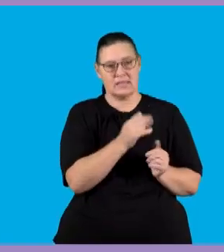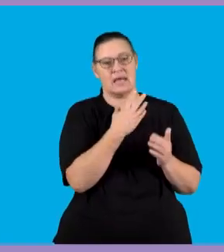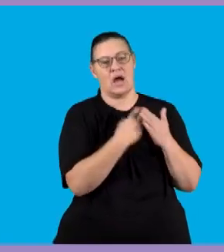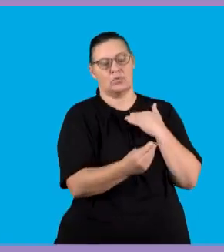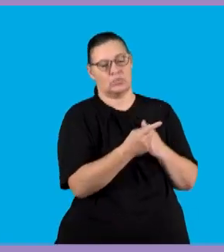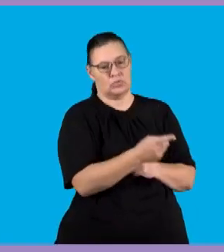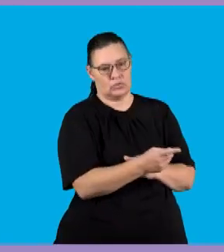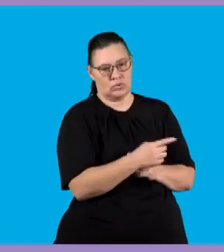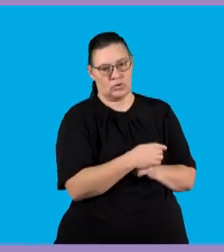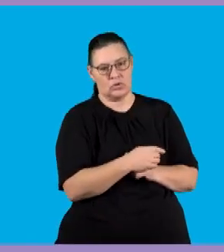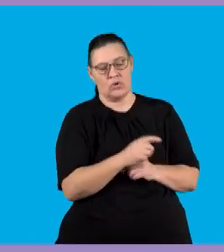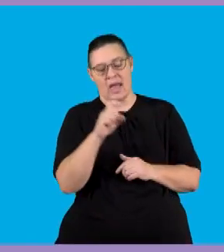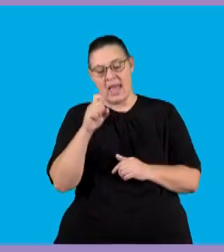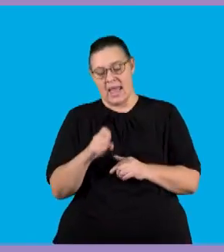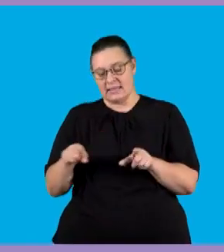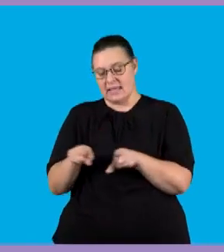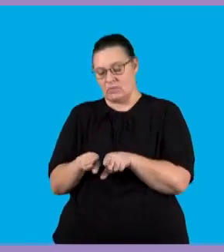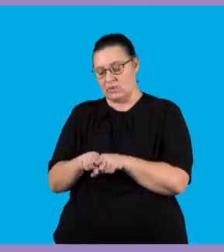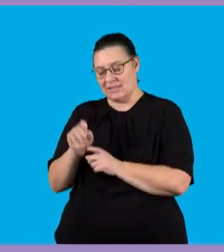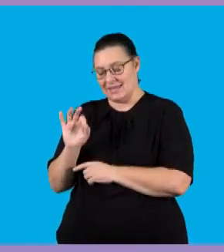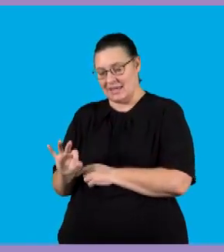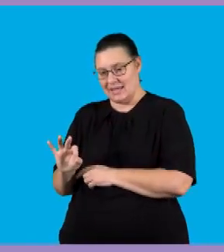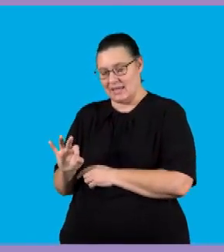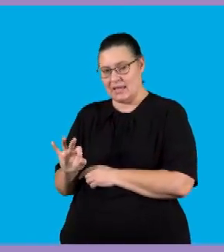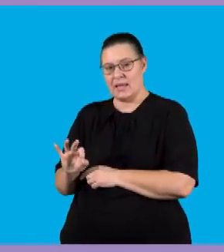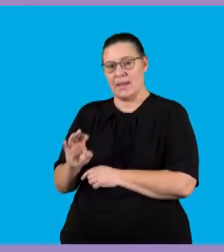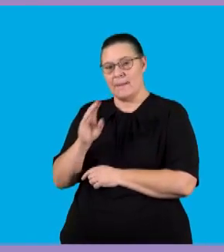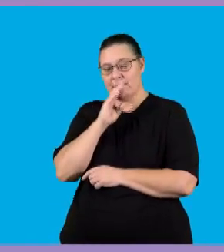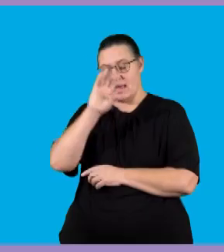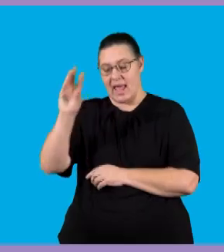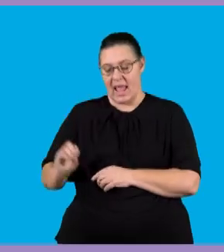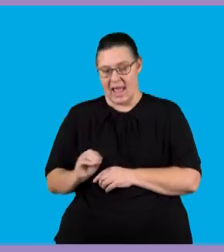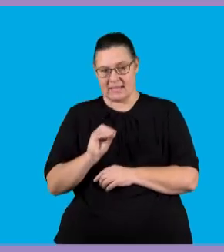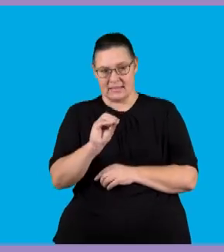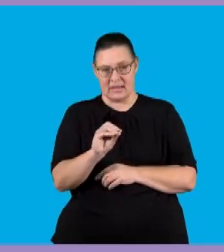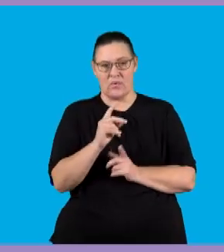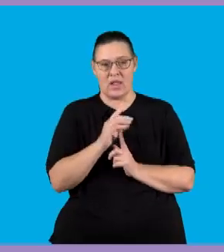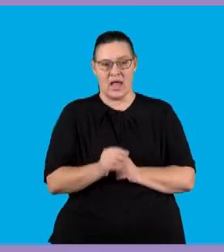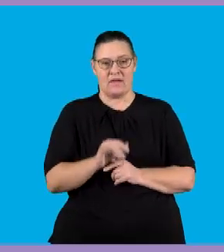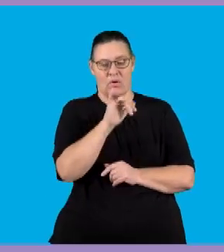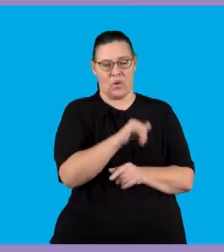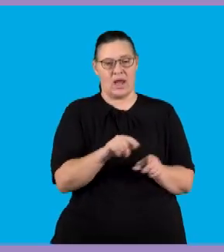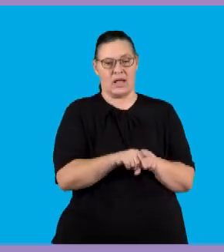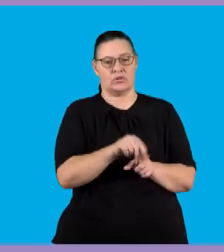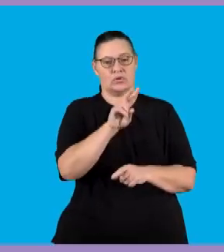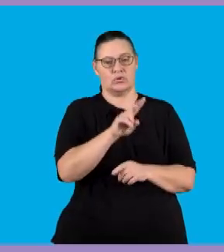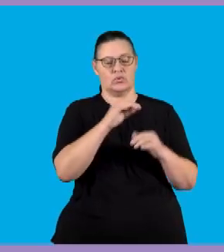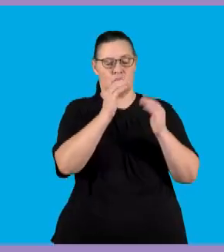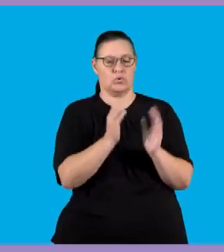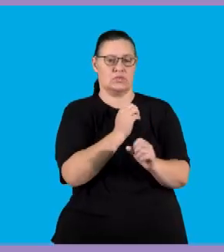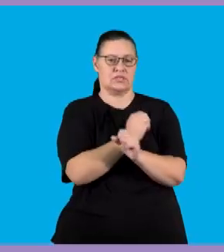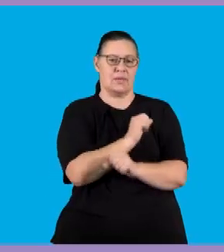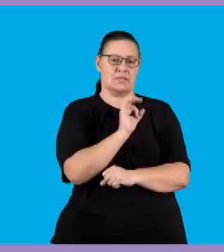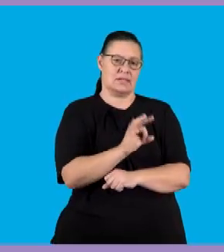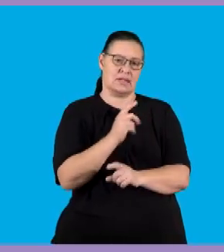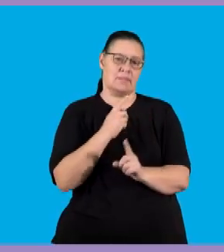8, the y is the output. So if x is equals to 3, then when we substitute that x, we will have